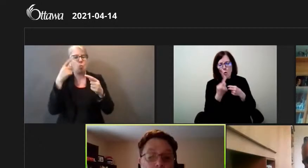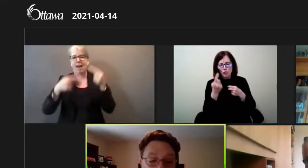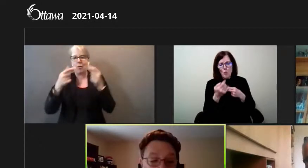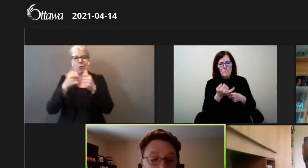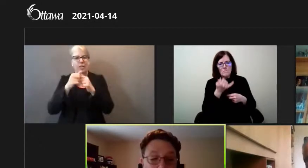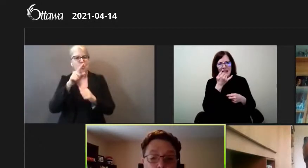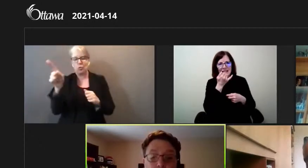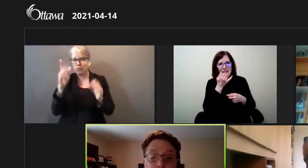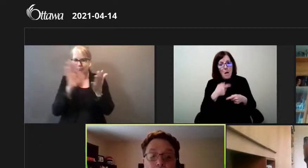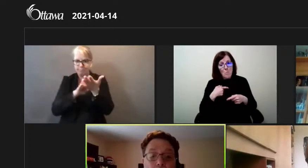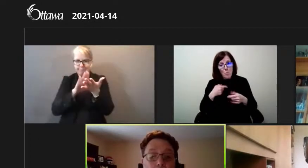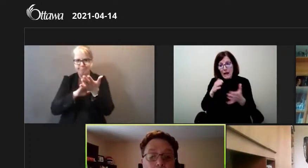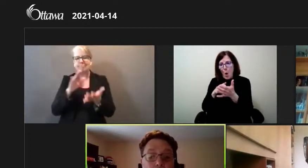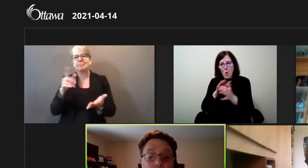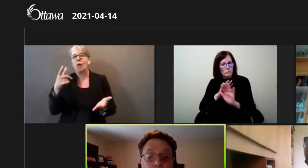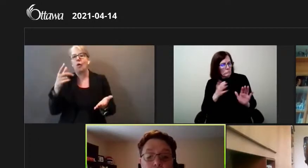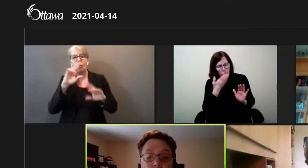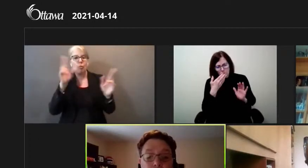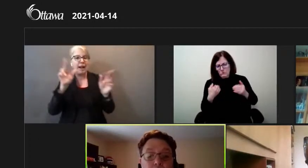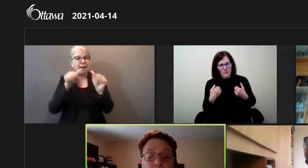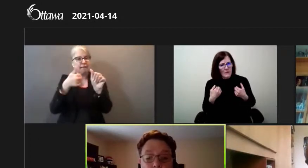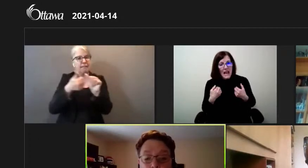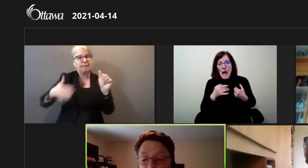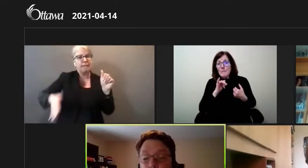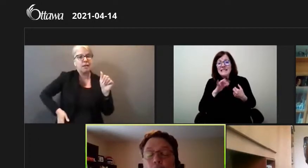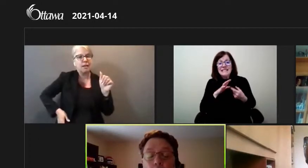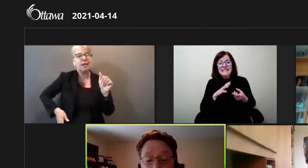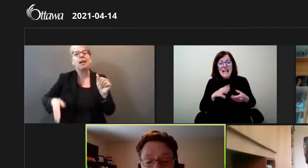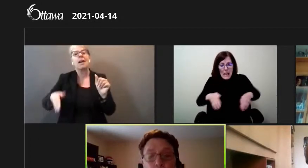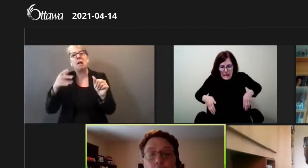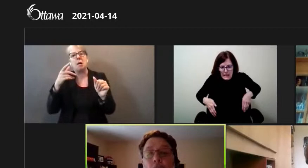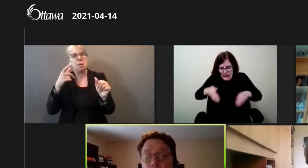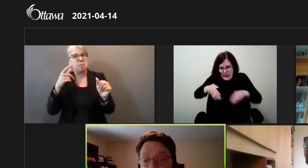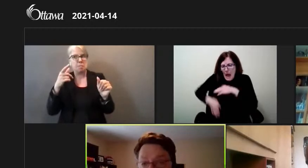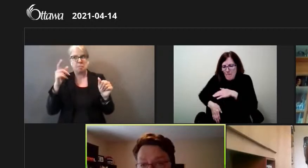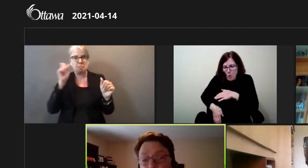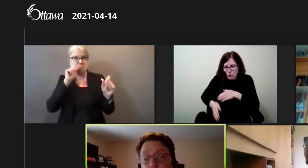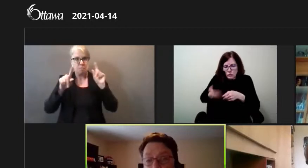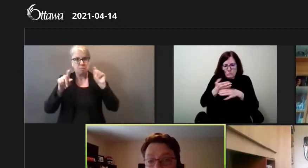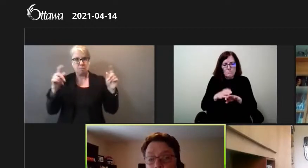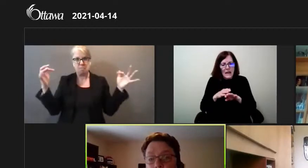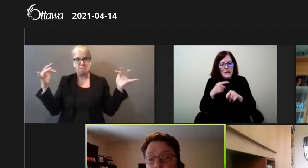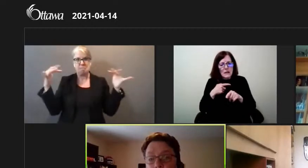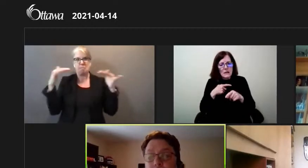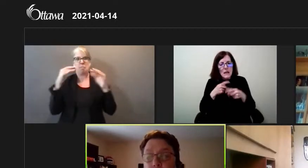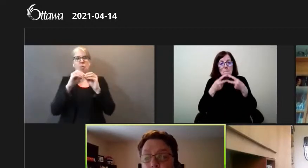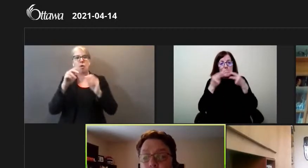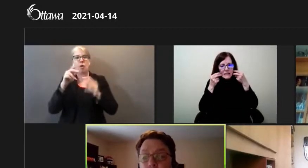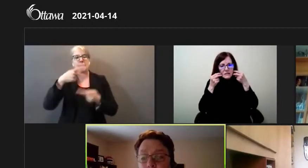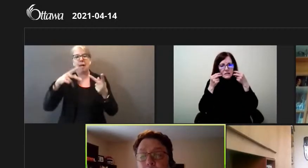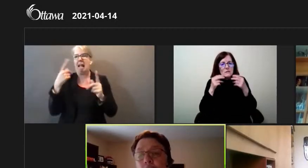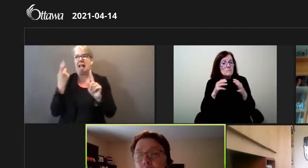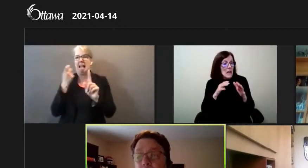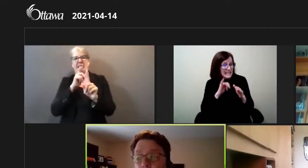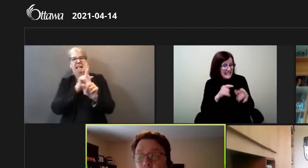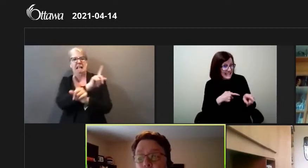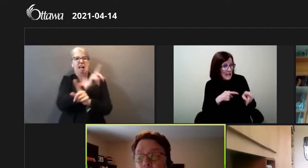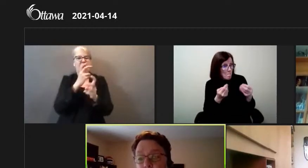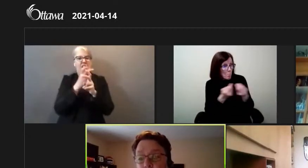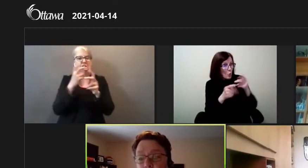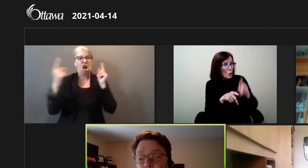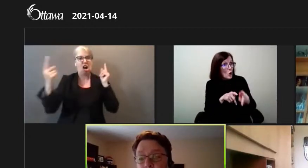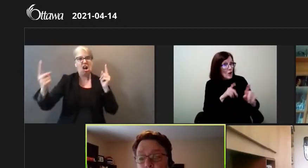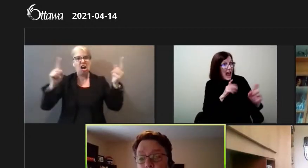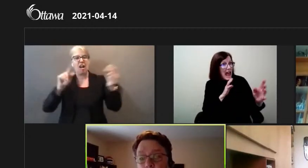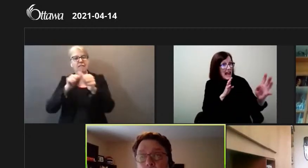to have it in your pocket, and if there's starting to be more people around, you're having to move around them to get past them, then I would suggest